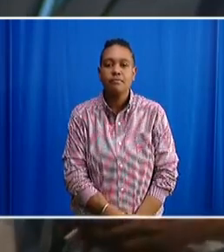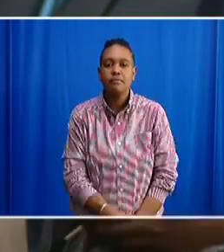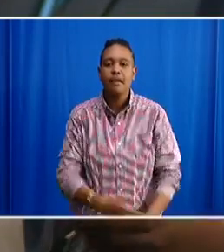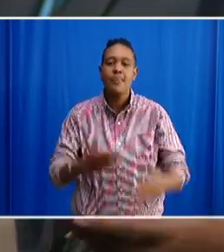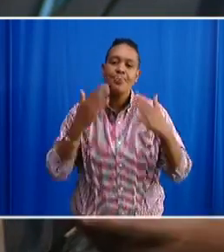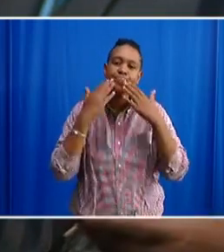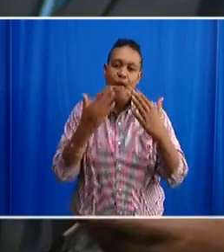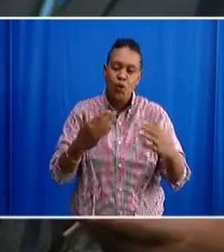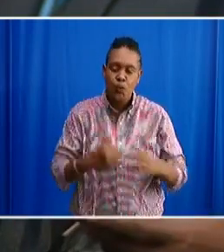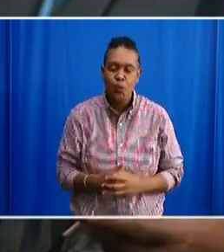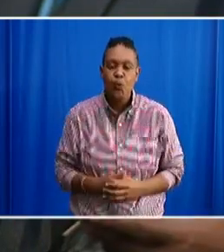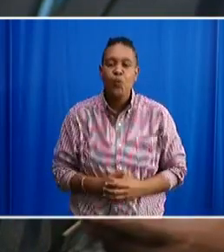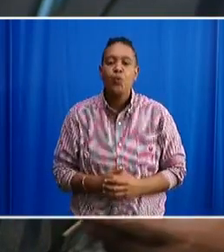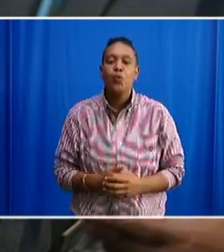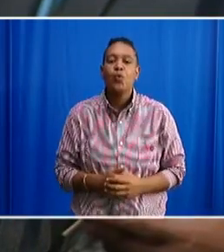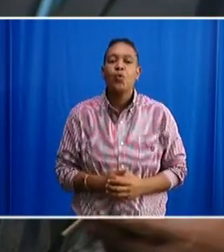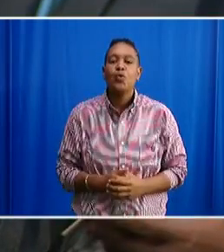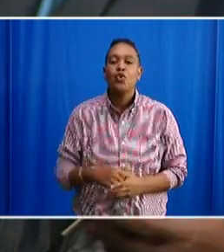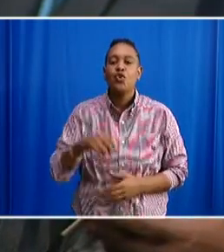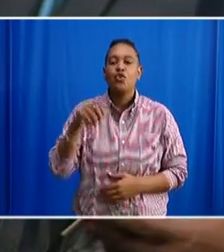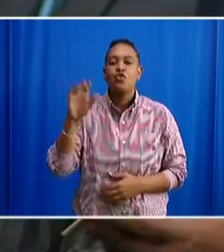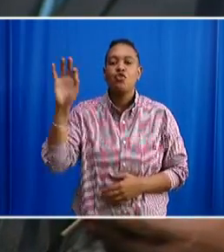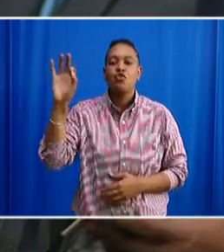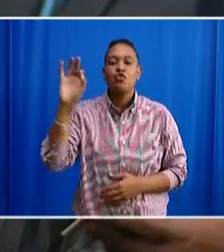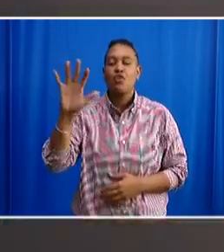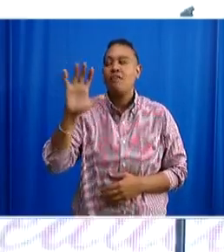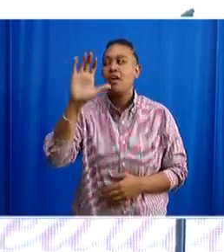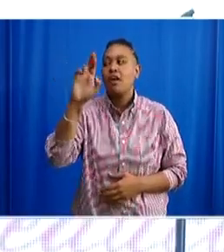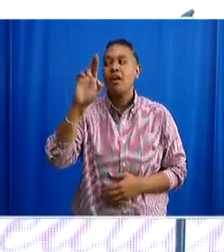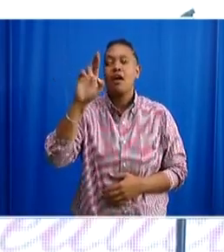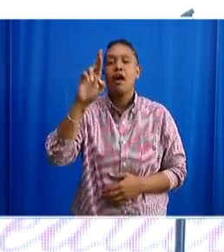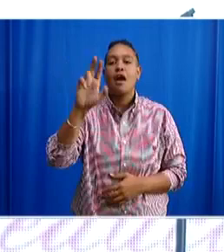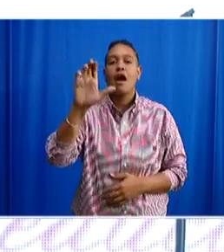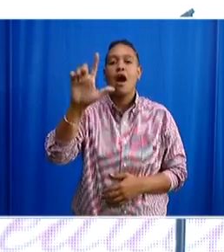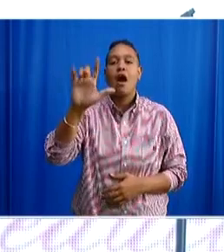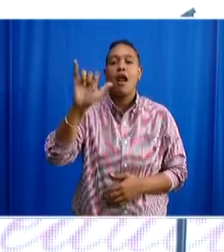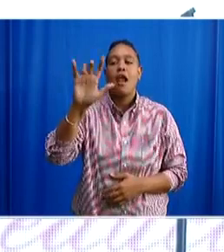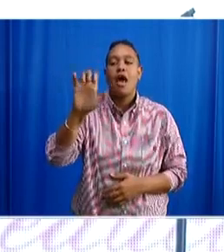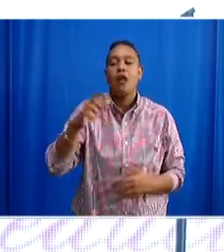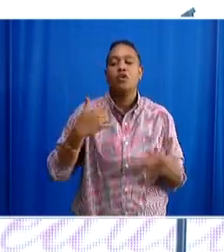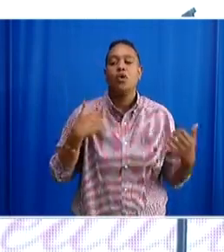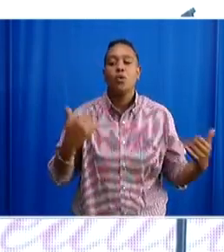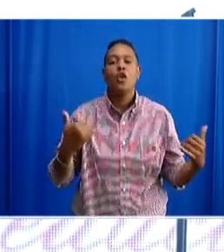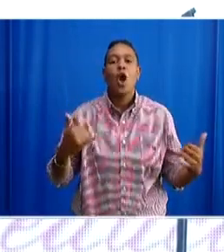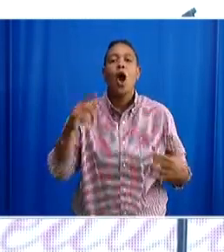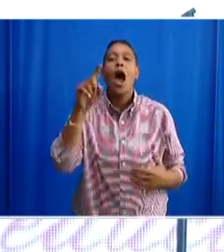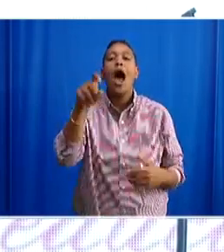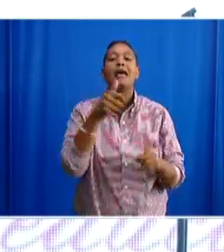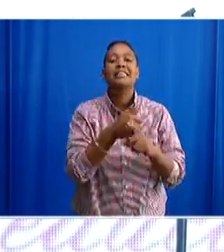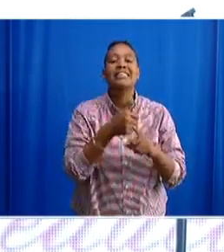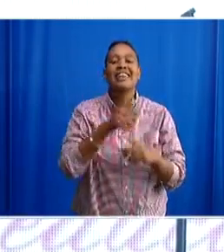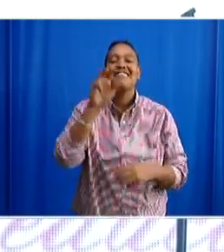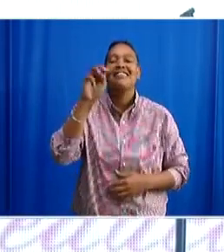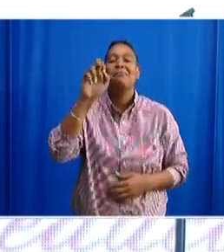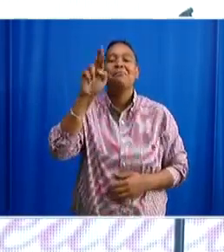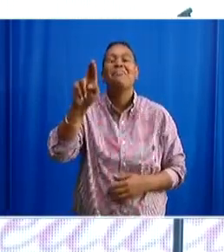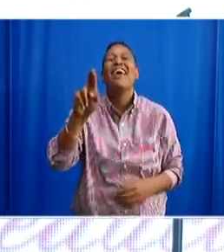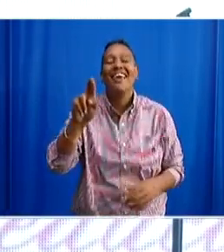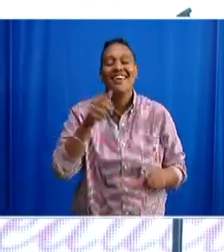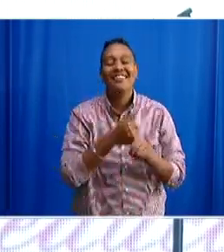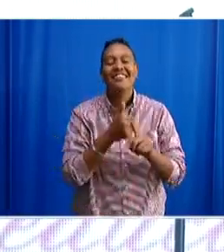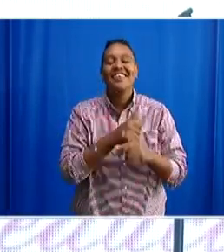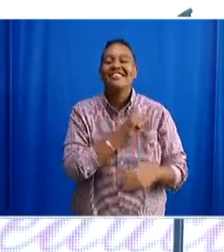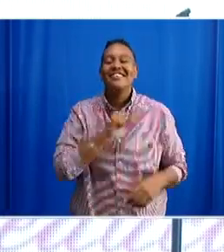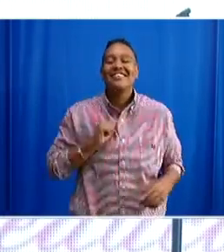Thank you, Reverend Carlisle. So we now ask the Mayor, His Worship the Mayor,